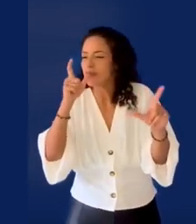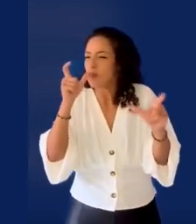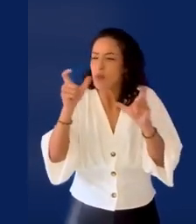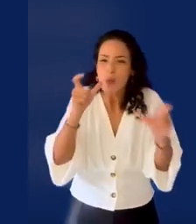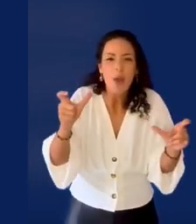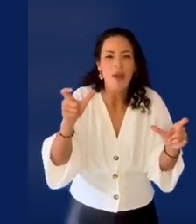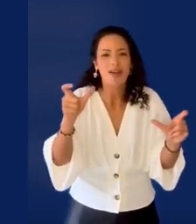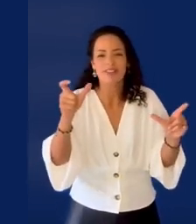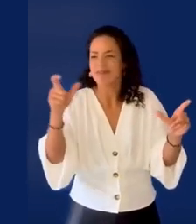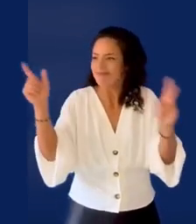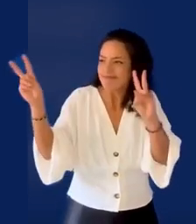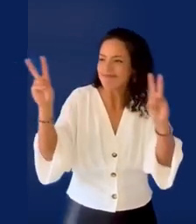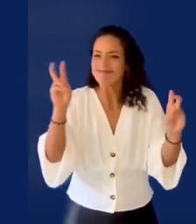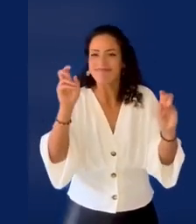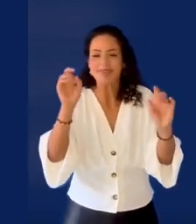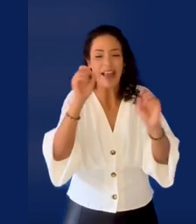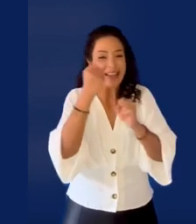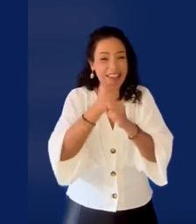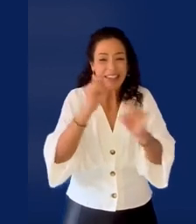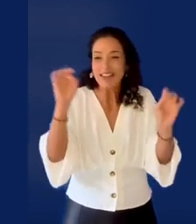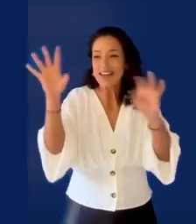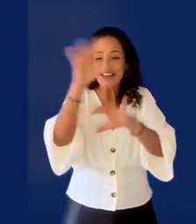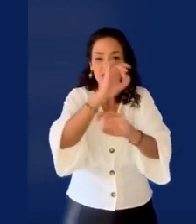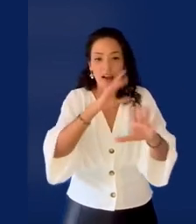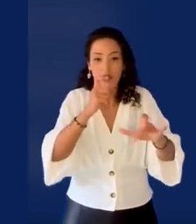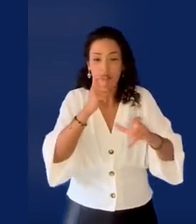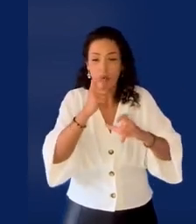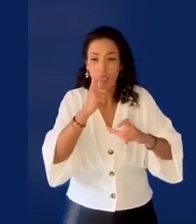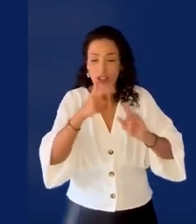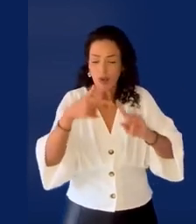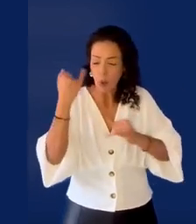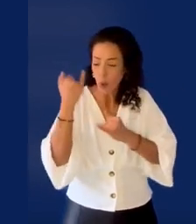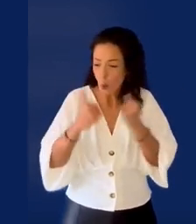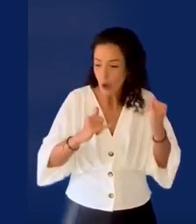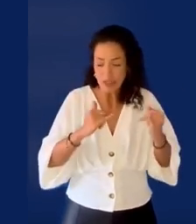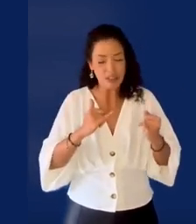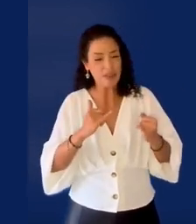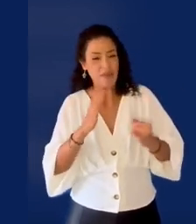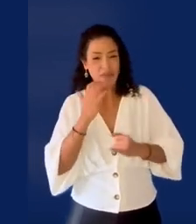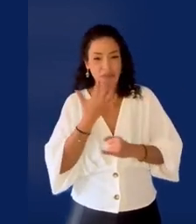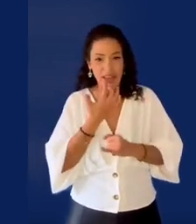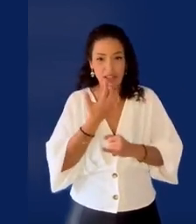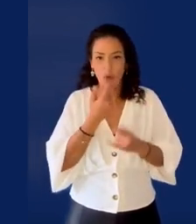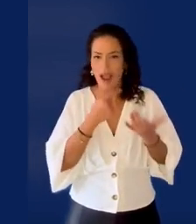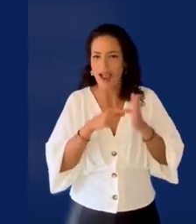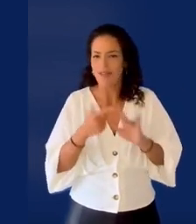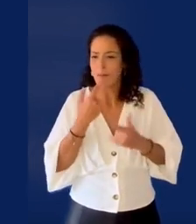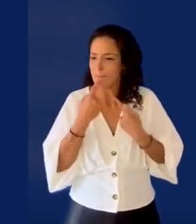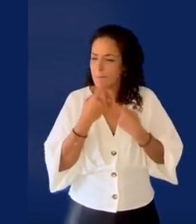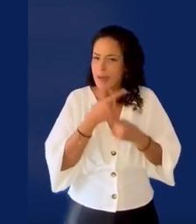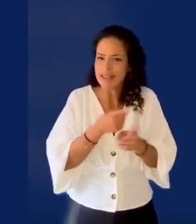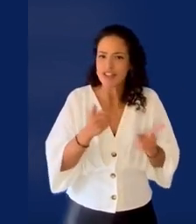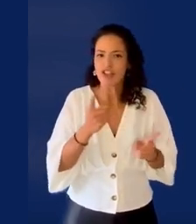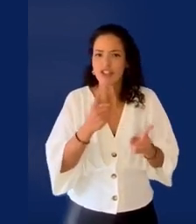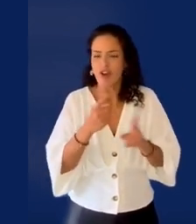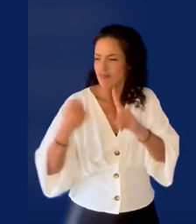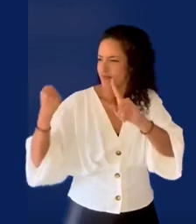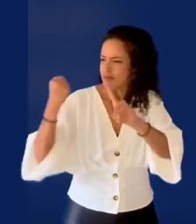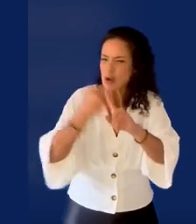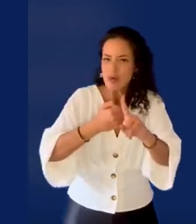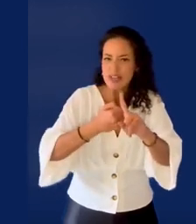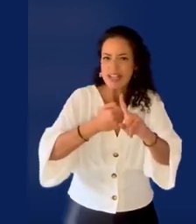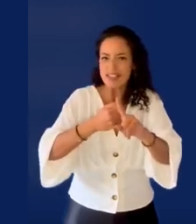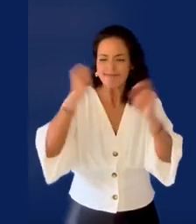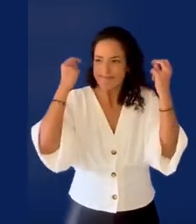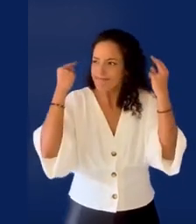with glitter. It can bear the words of our deepest fears or display messages of protest, defiance and resilience. It can sparkle with